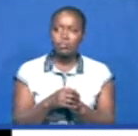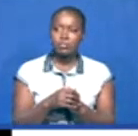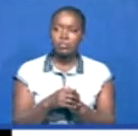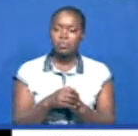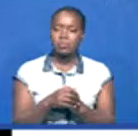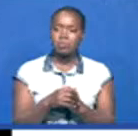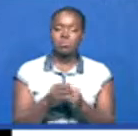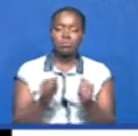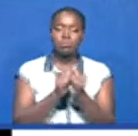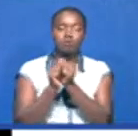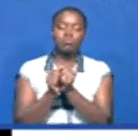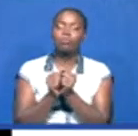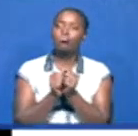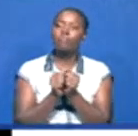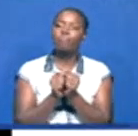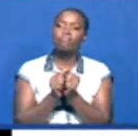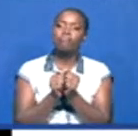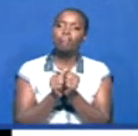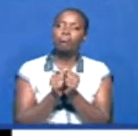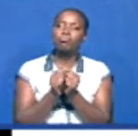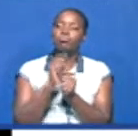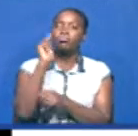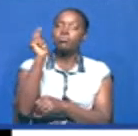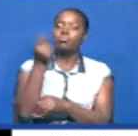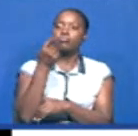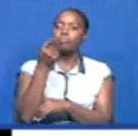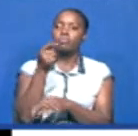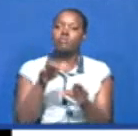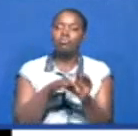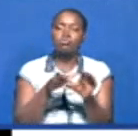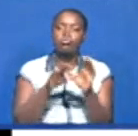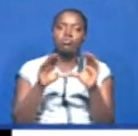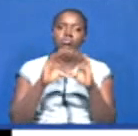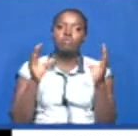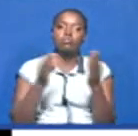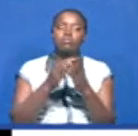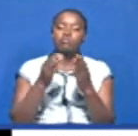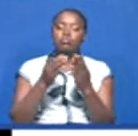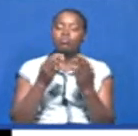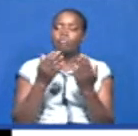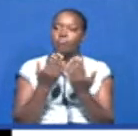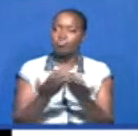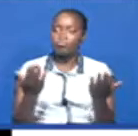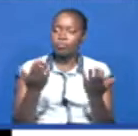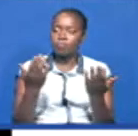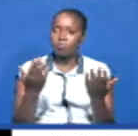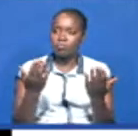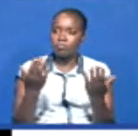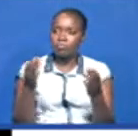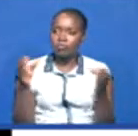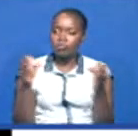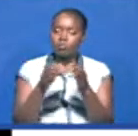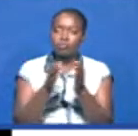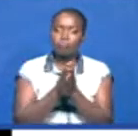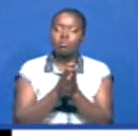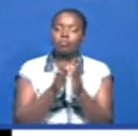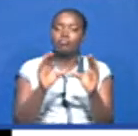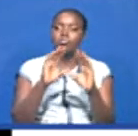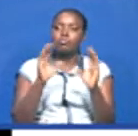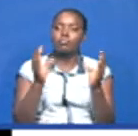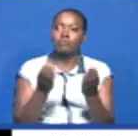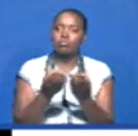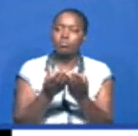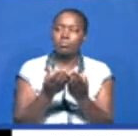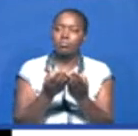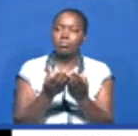Together with this, Kenya is a member of the World Intellectual Property Organization and the World Trade Organization, and has